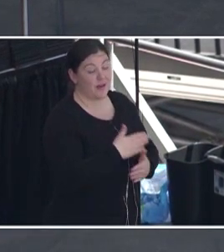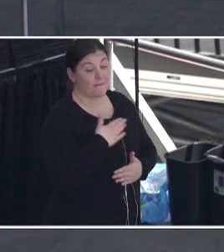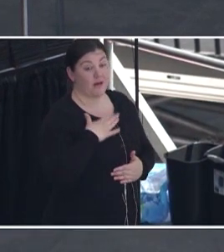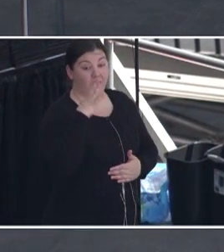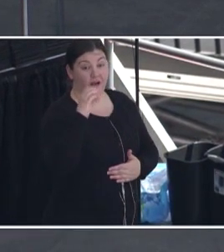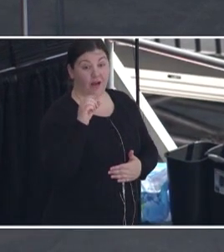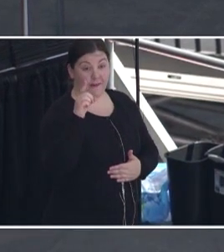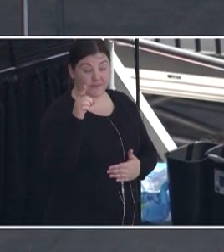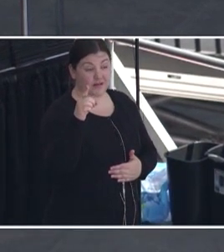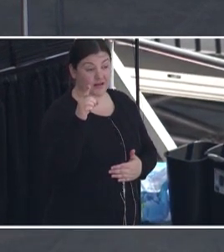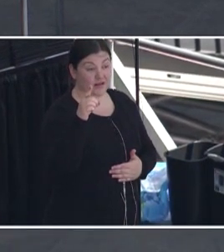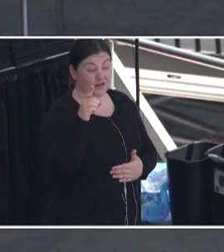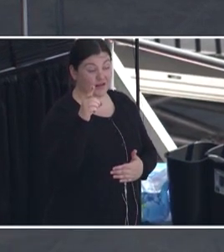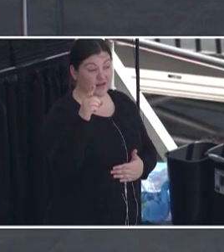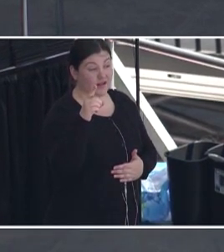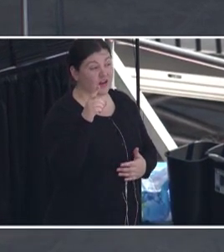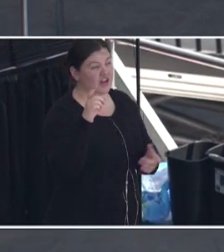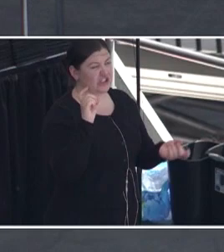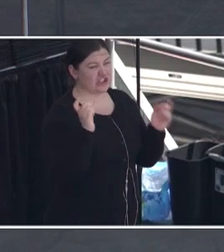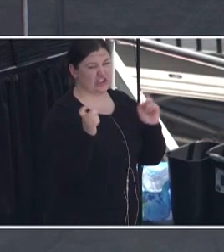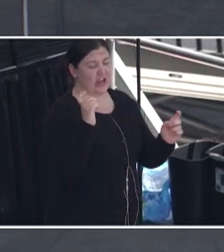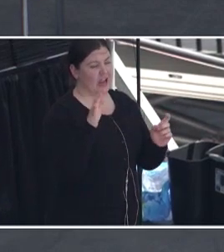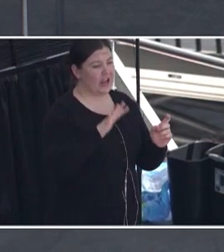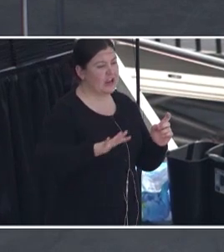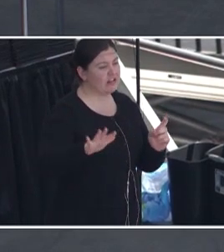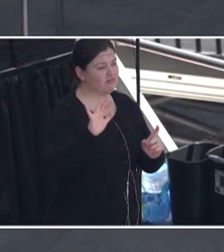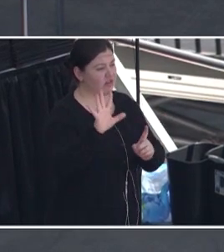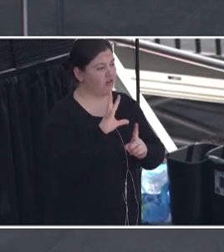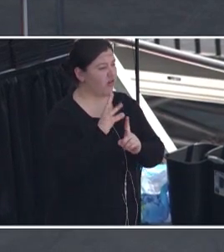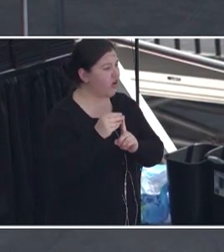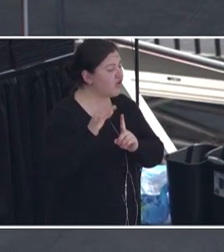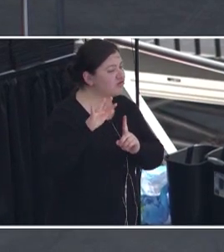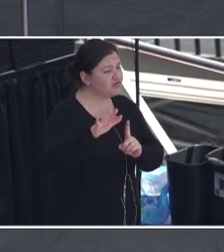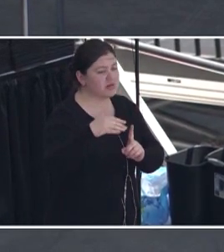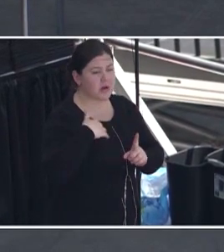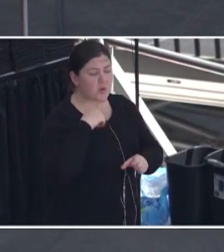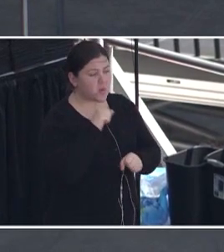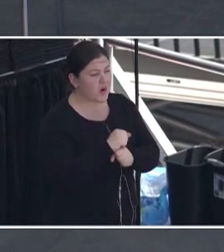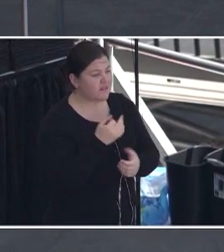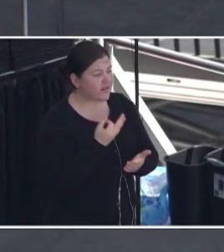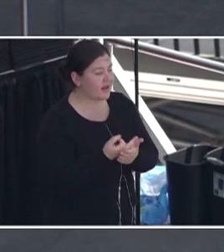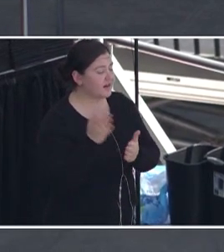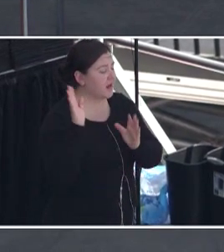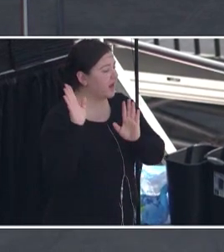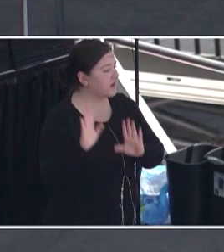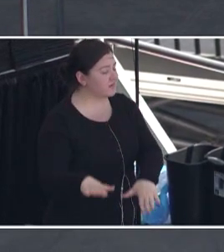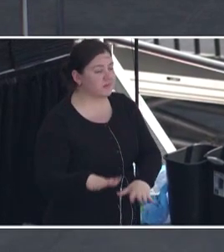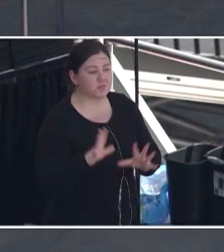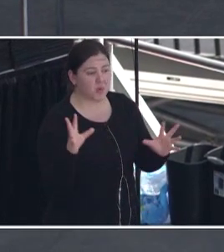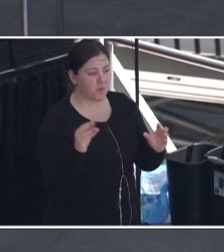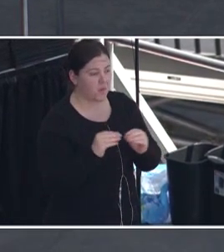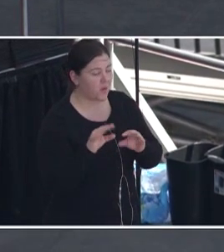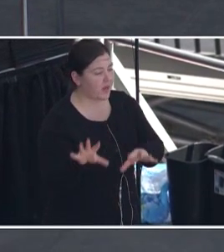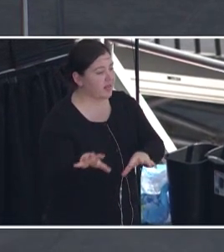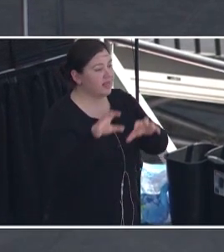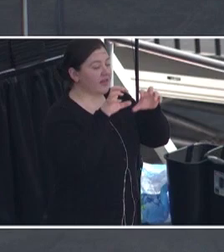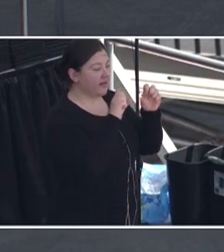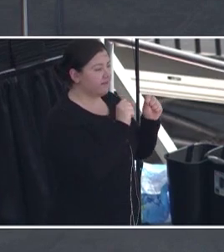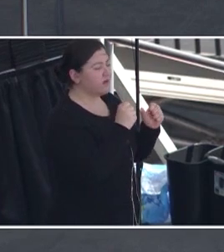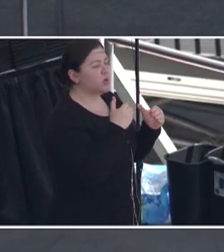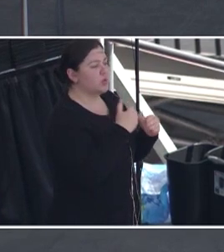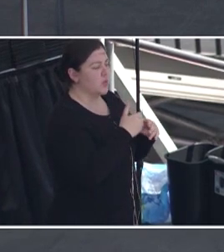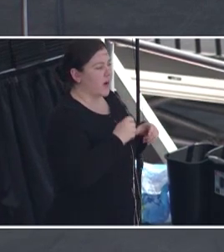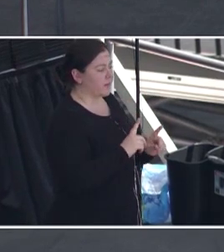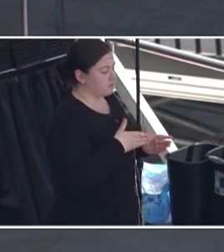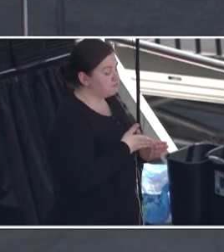its focus, and I decided to step out of the finance industry and explore new ventures that gave me the